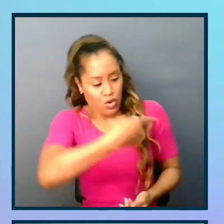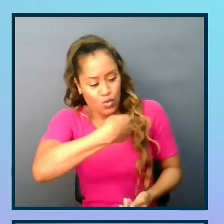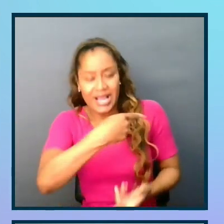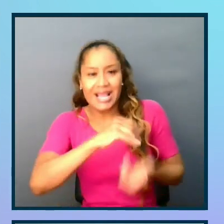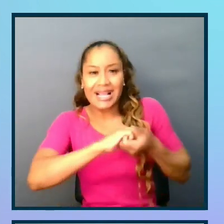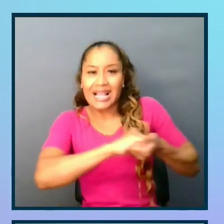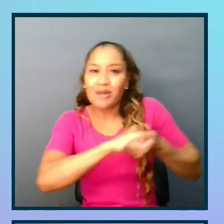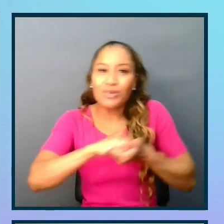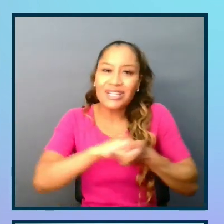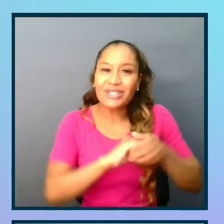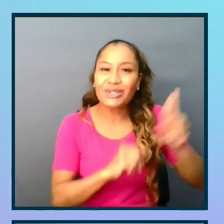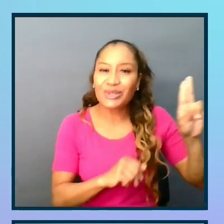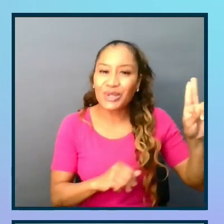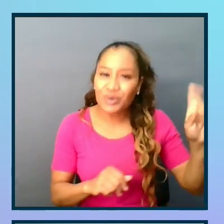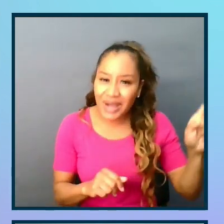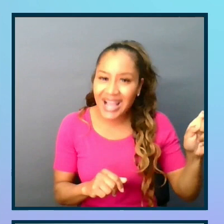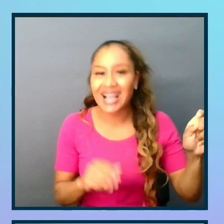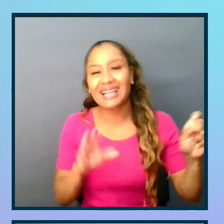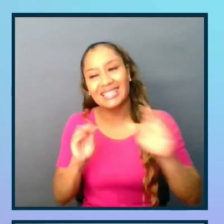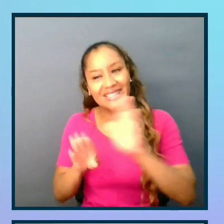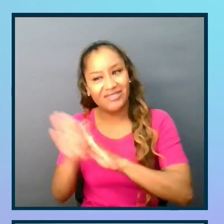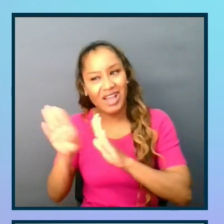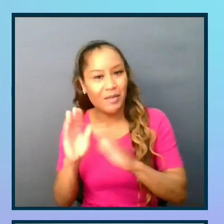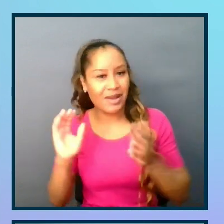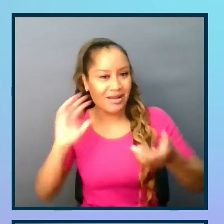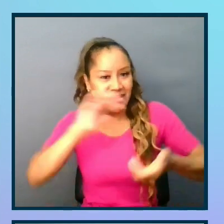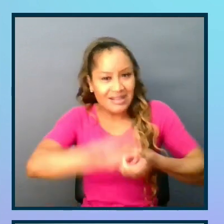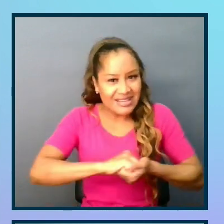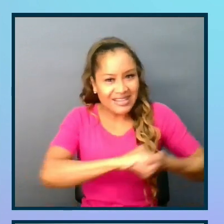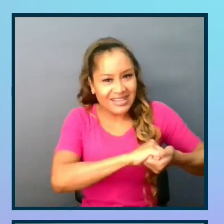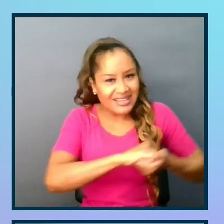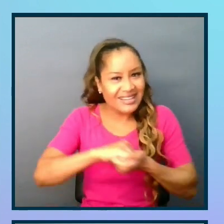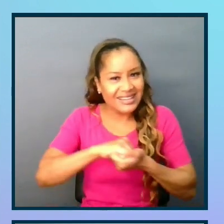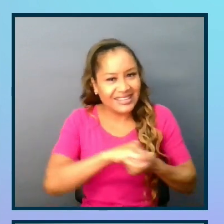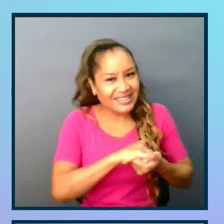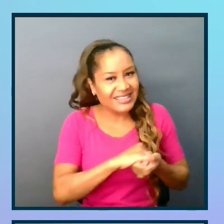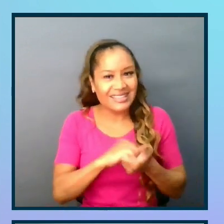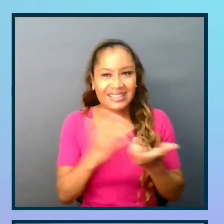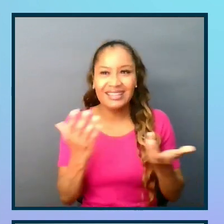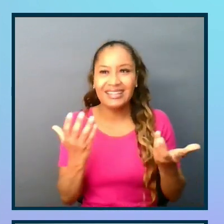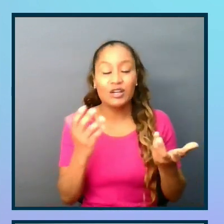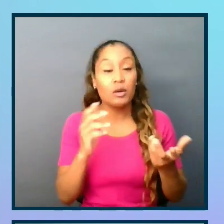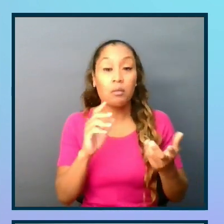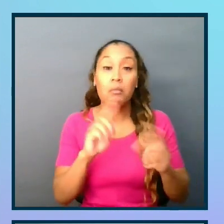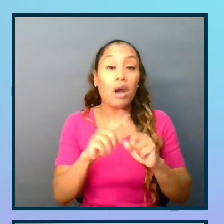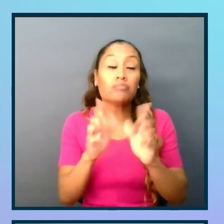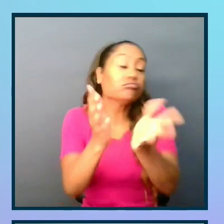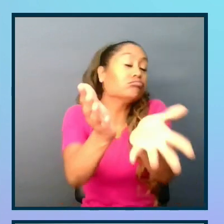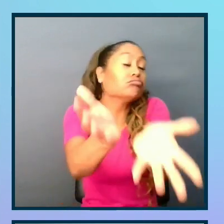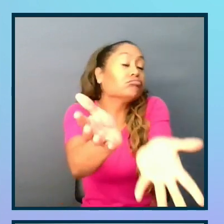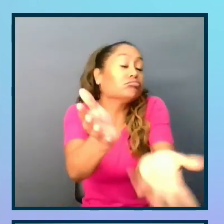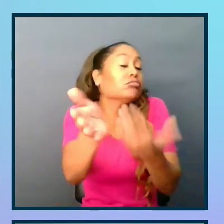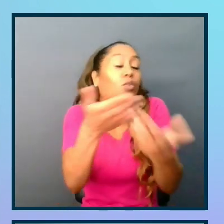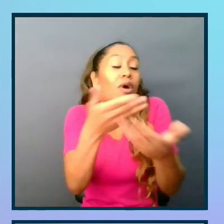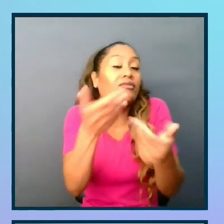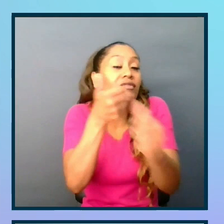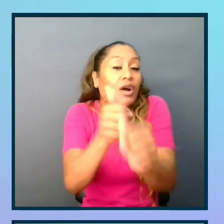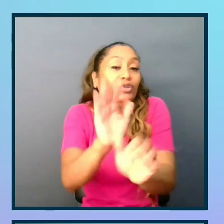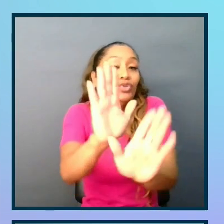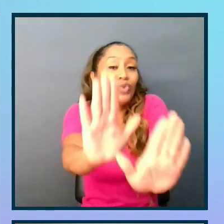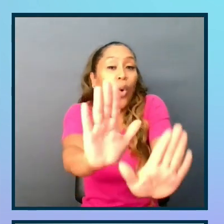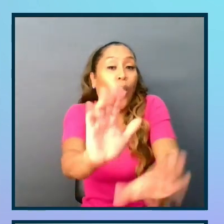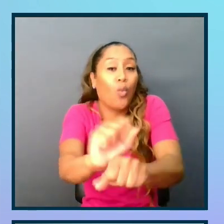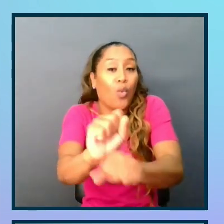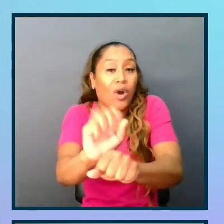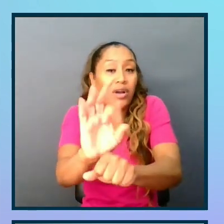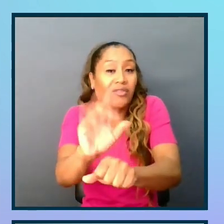2 types of dev team members. But do whatever fits best in your existing workflows.